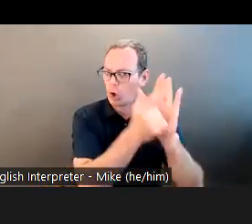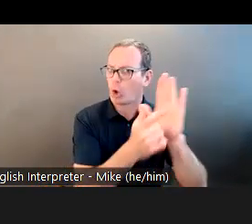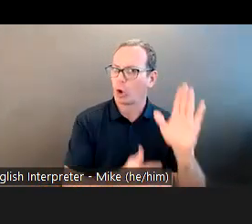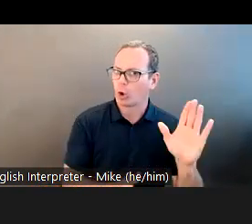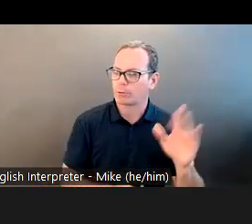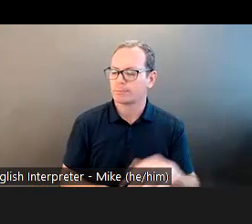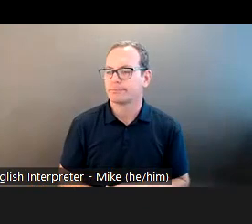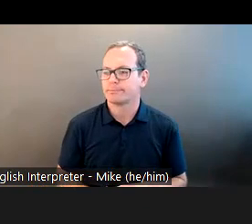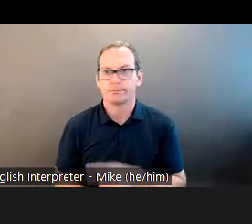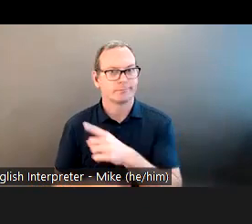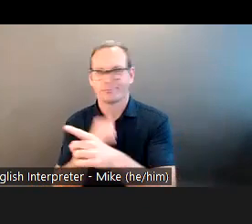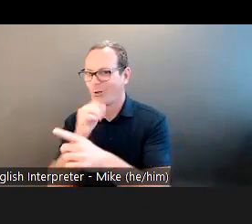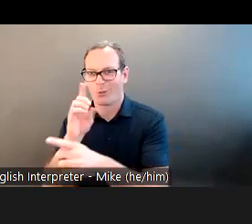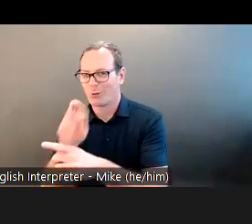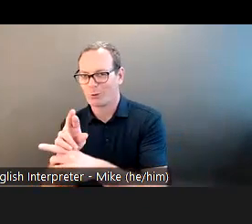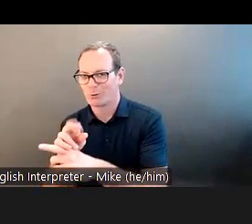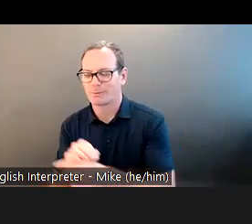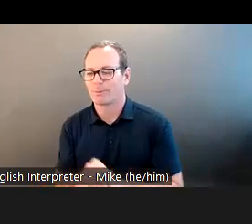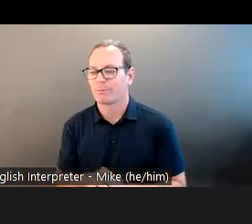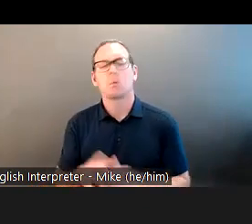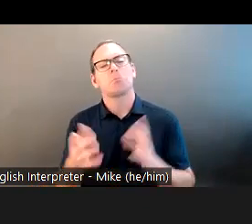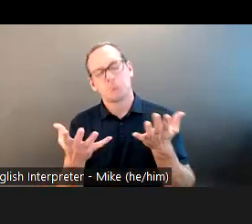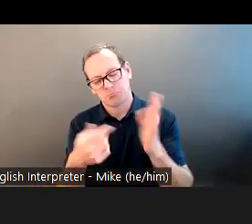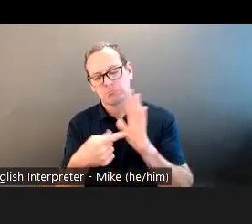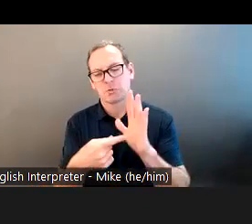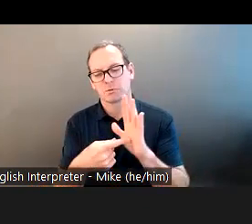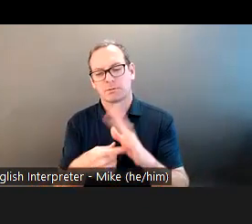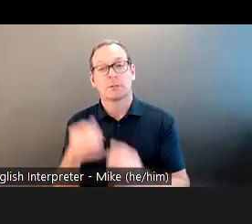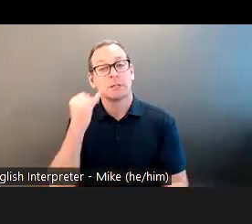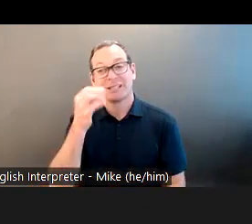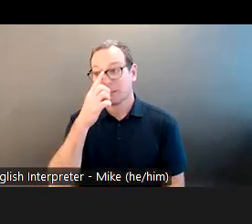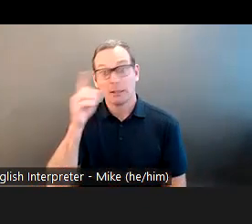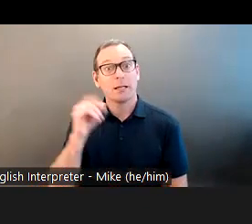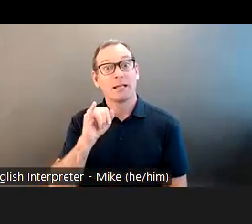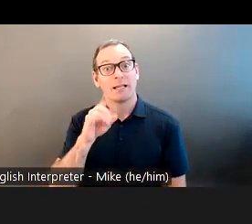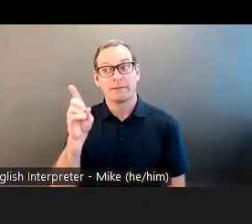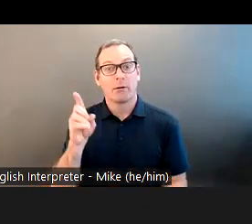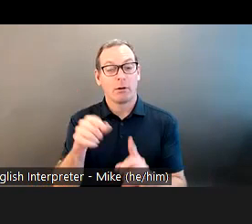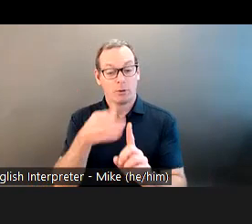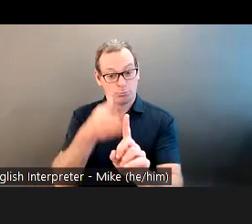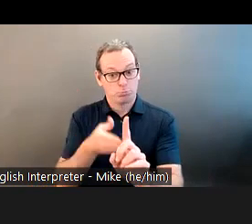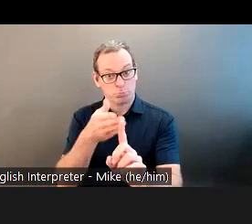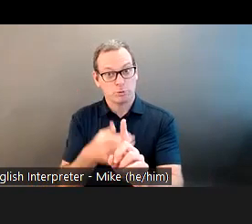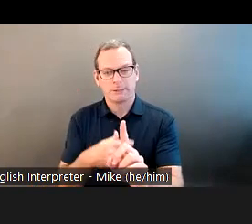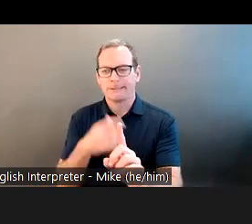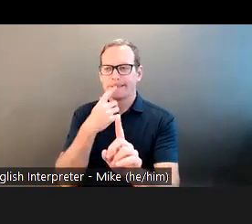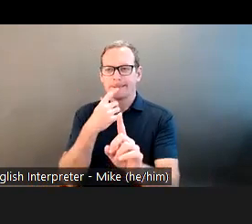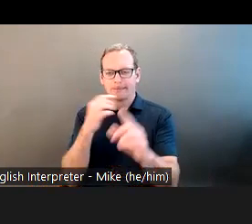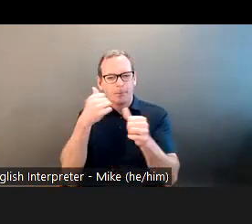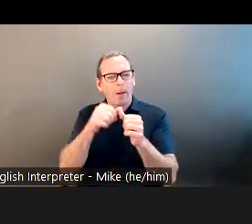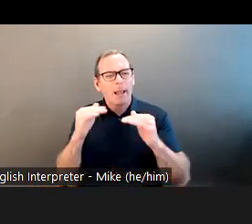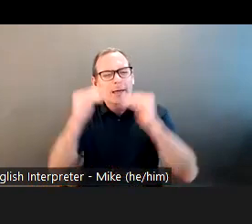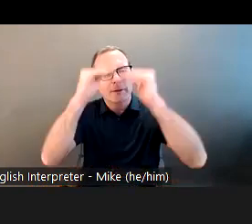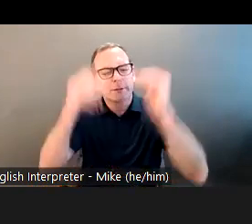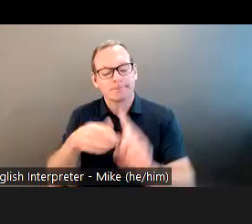their assets, but they might be able to make decisions about who they trust to do that for them. Okay, so here we're looking at those levels. We're looking at